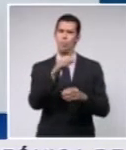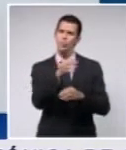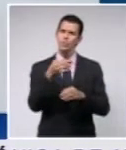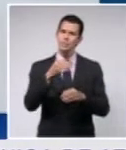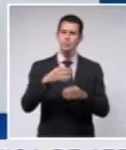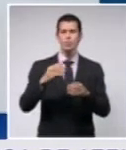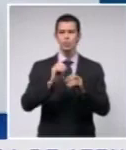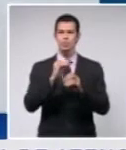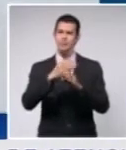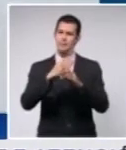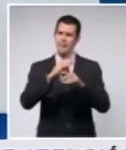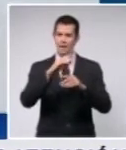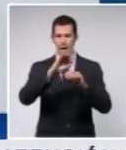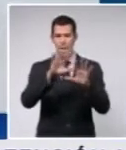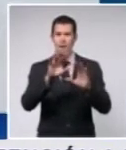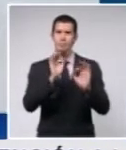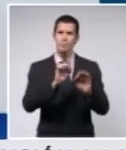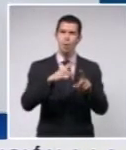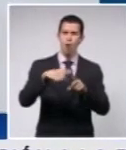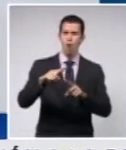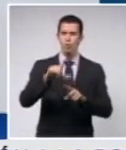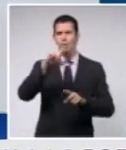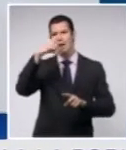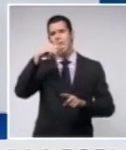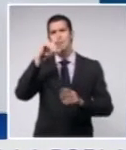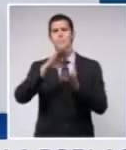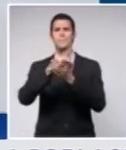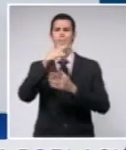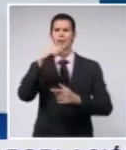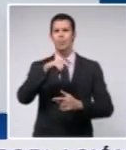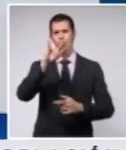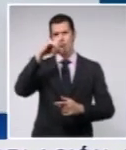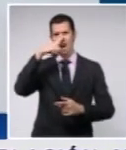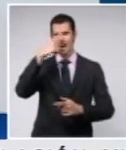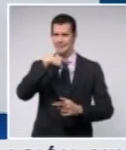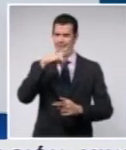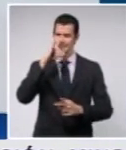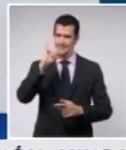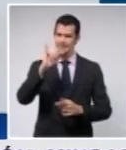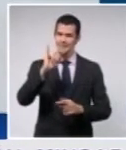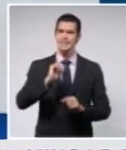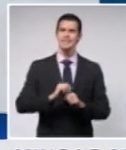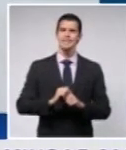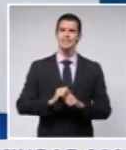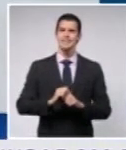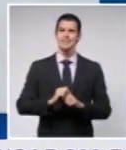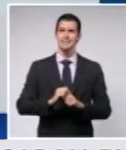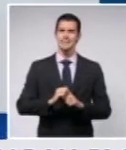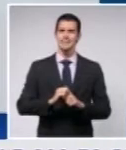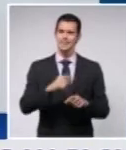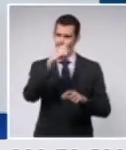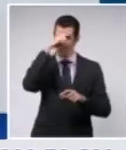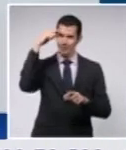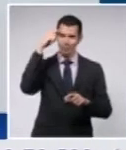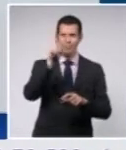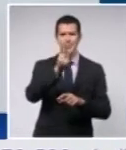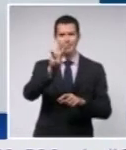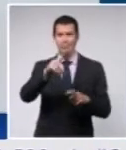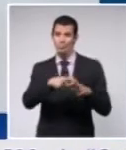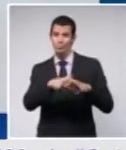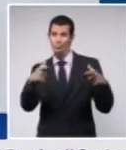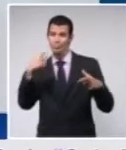1 case and Camajuaní also with 1 case. The 23 cases from